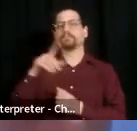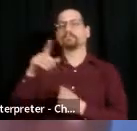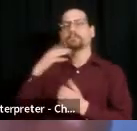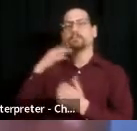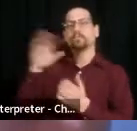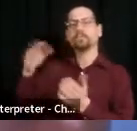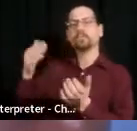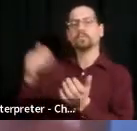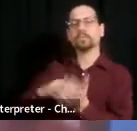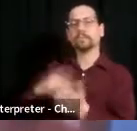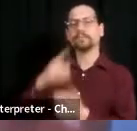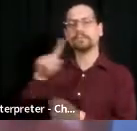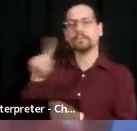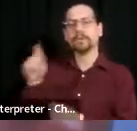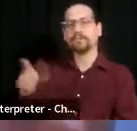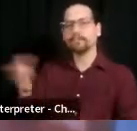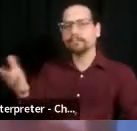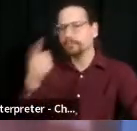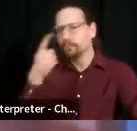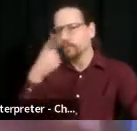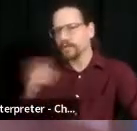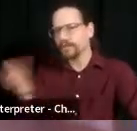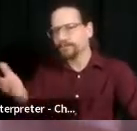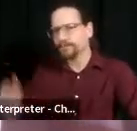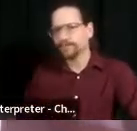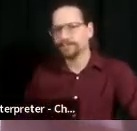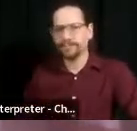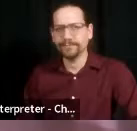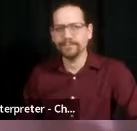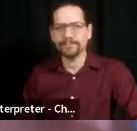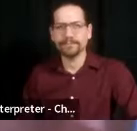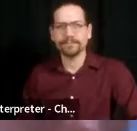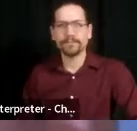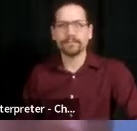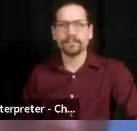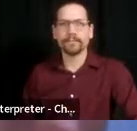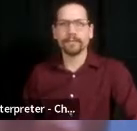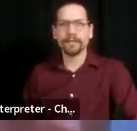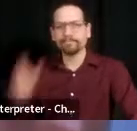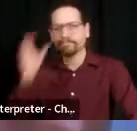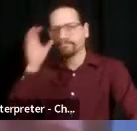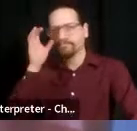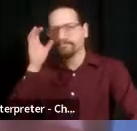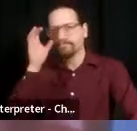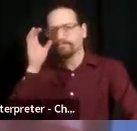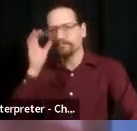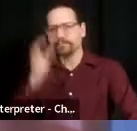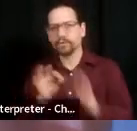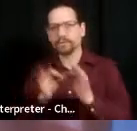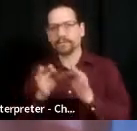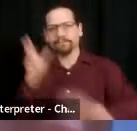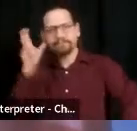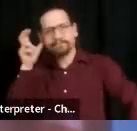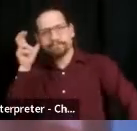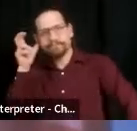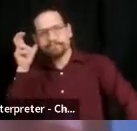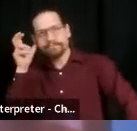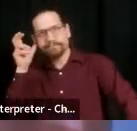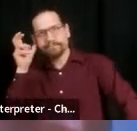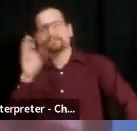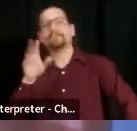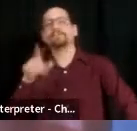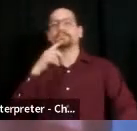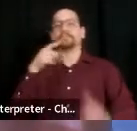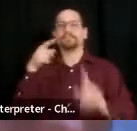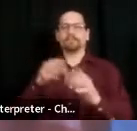in Rhode Island and Massachusetts? What is the number of households or out? What are you expecting to see